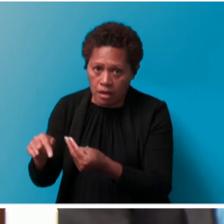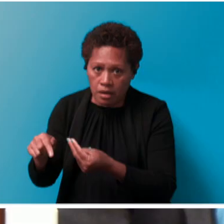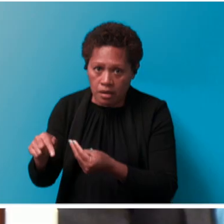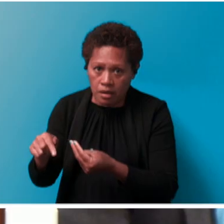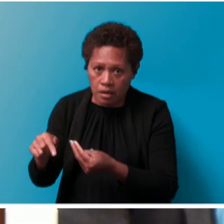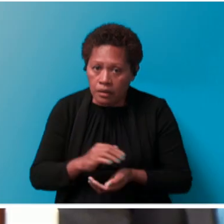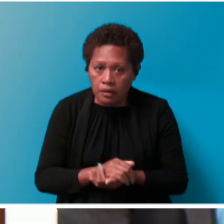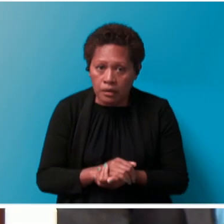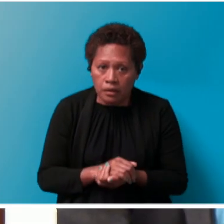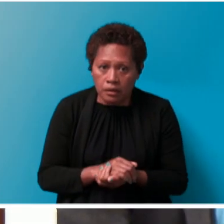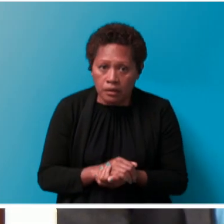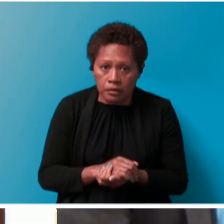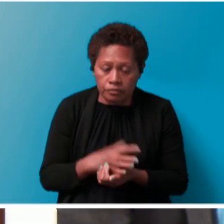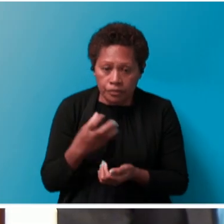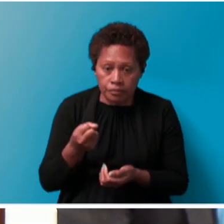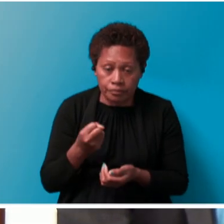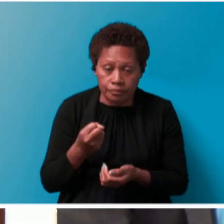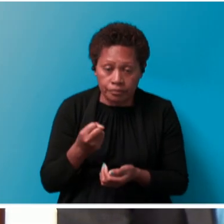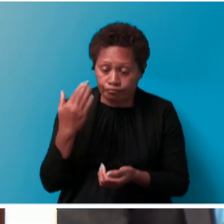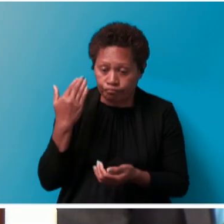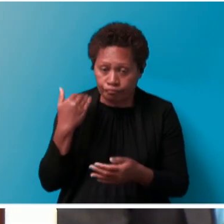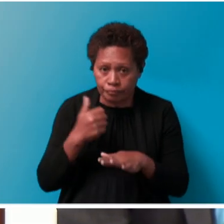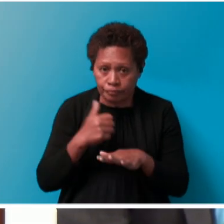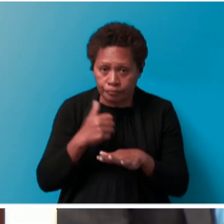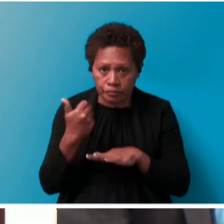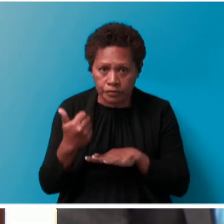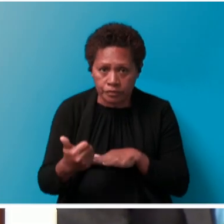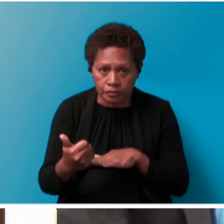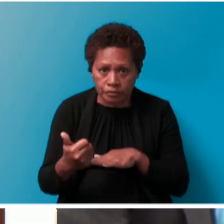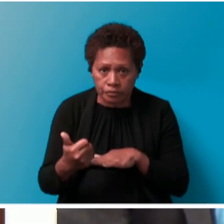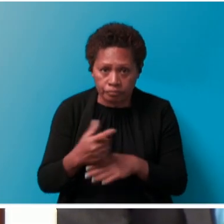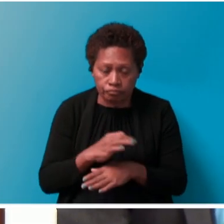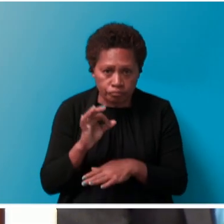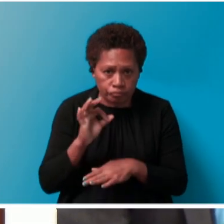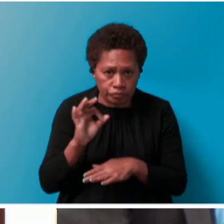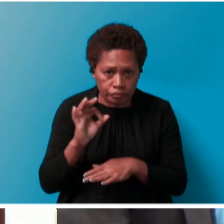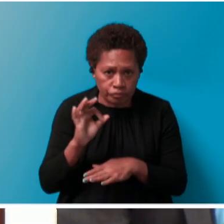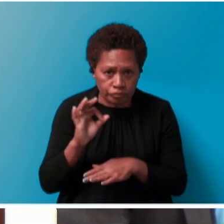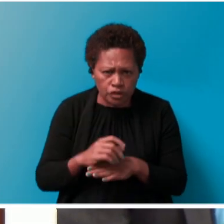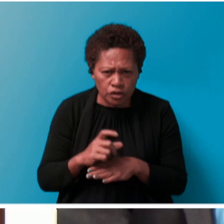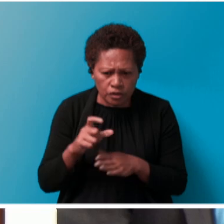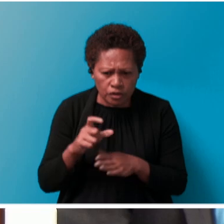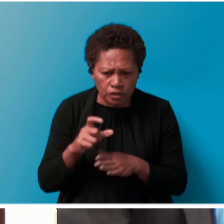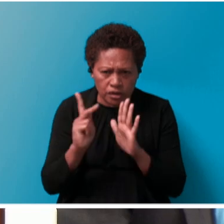Mr. Speaker, sir, the previous governments have struggled to implement consistent policies for our informal